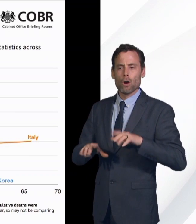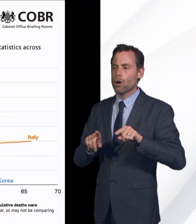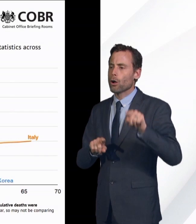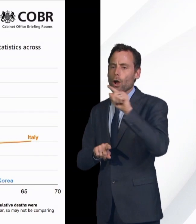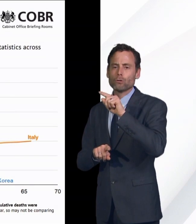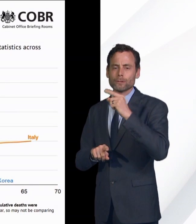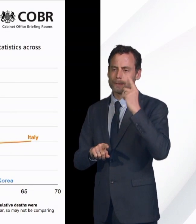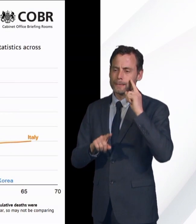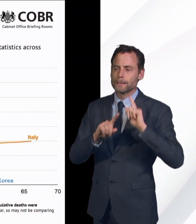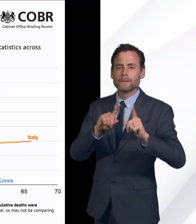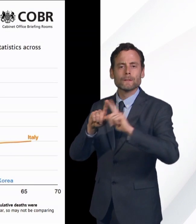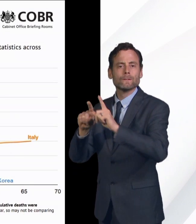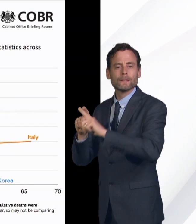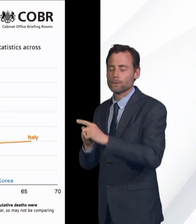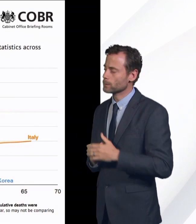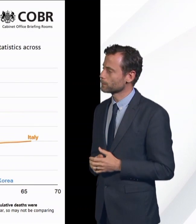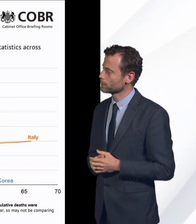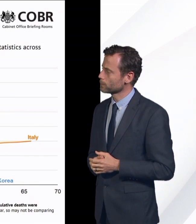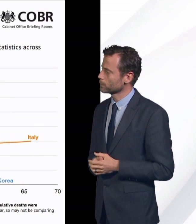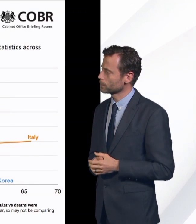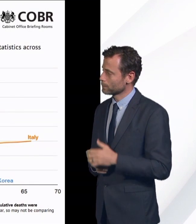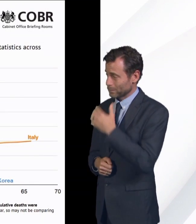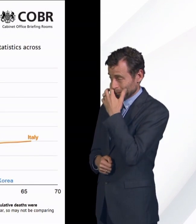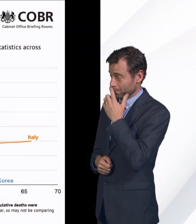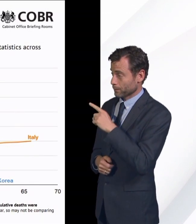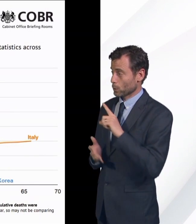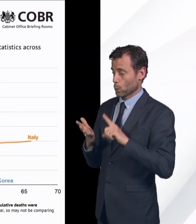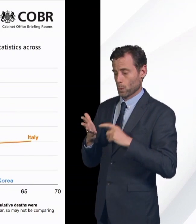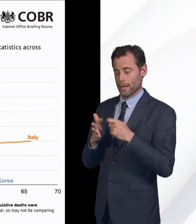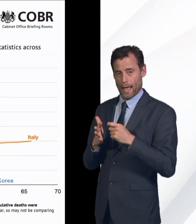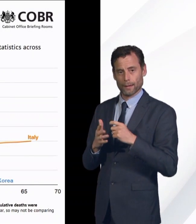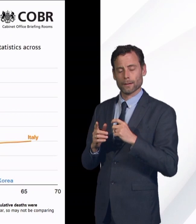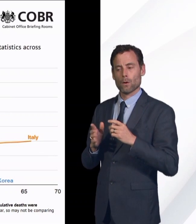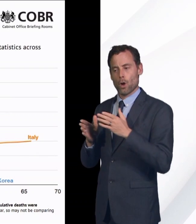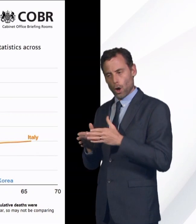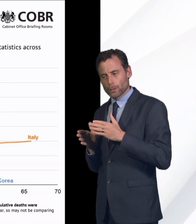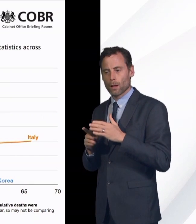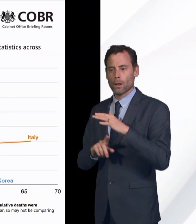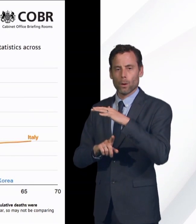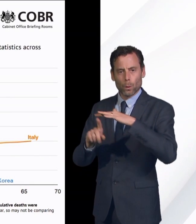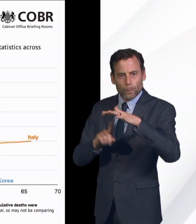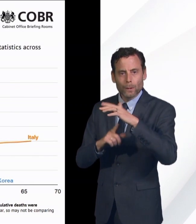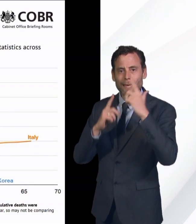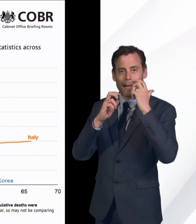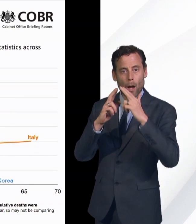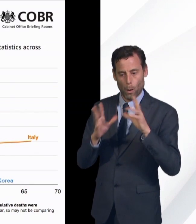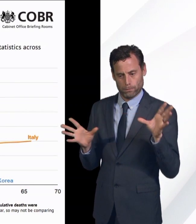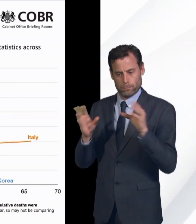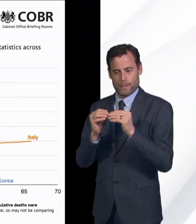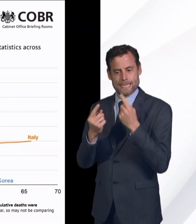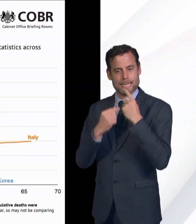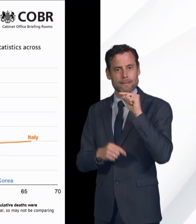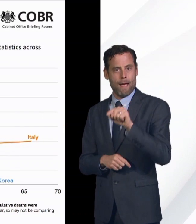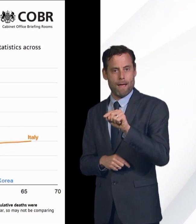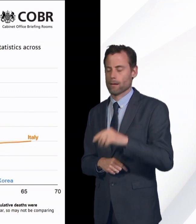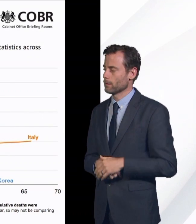on it. Well, sorry, not with a lag on it, but UK all settings set from a particular start point for all